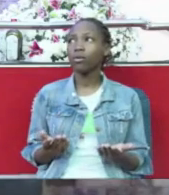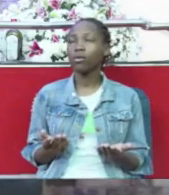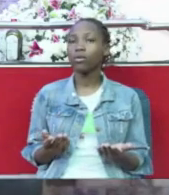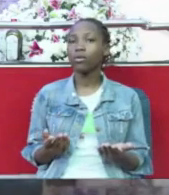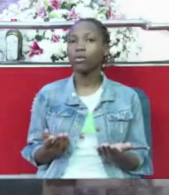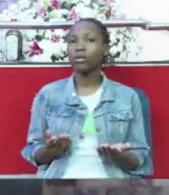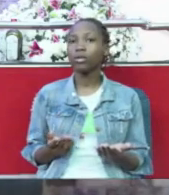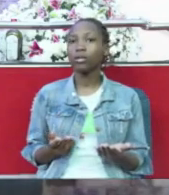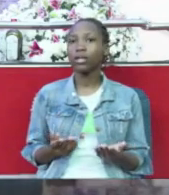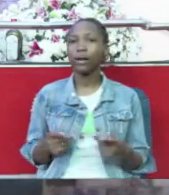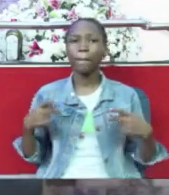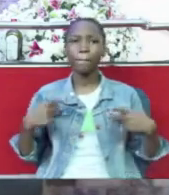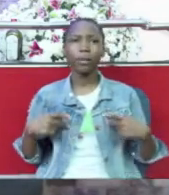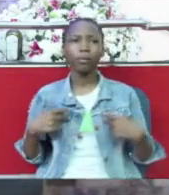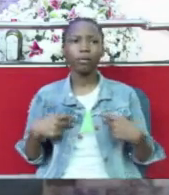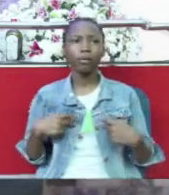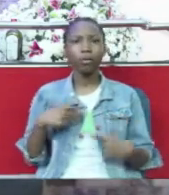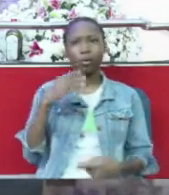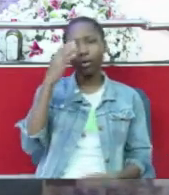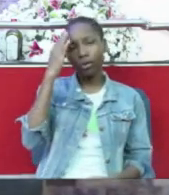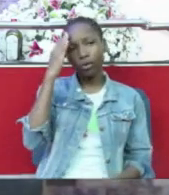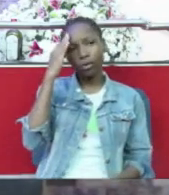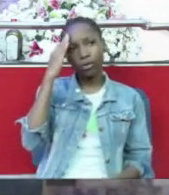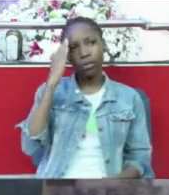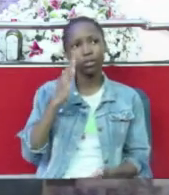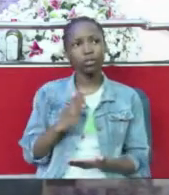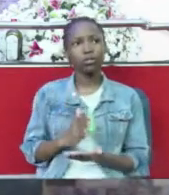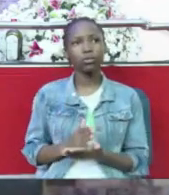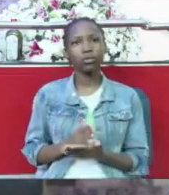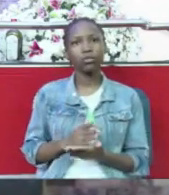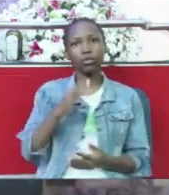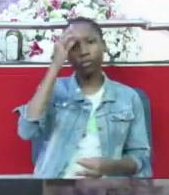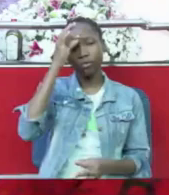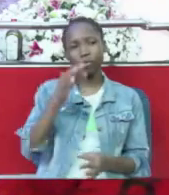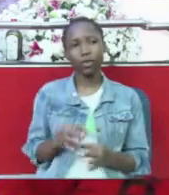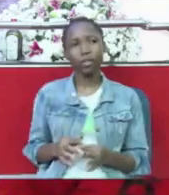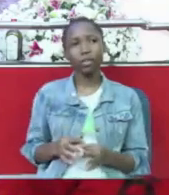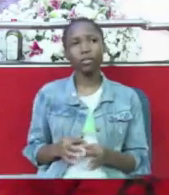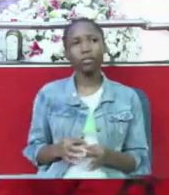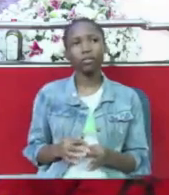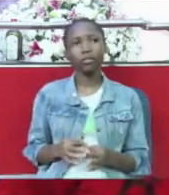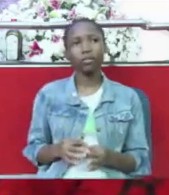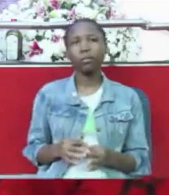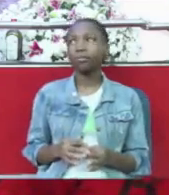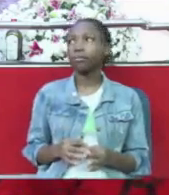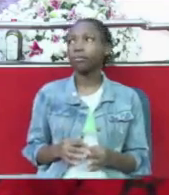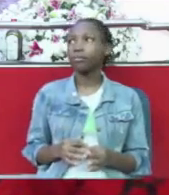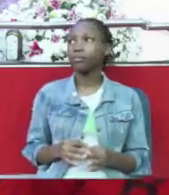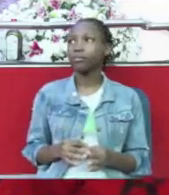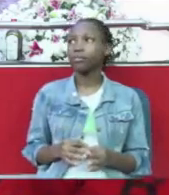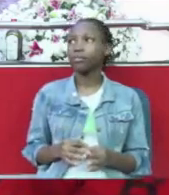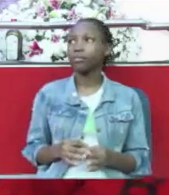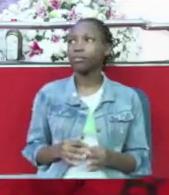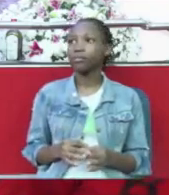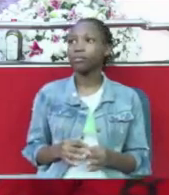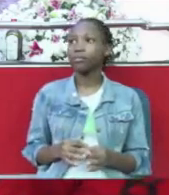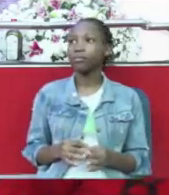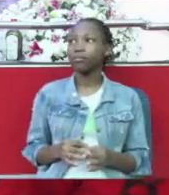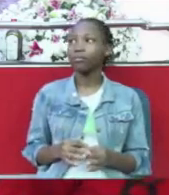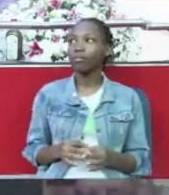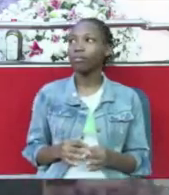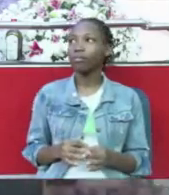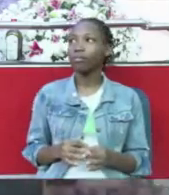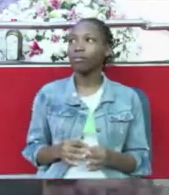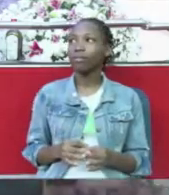And this is, as we draw towards a close, let me ask a few questions. Because I told you today is not conventional.